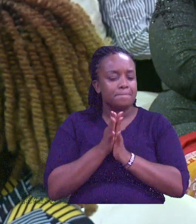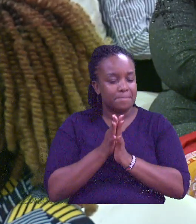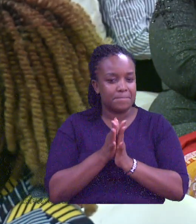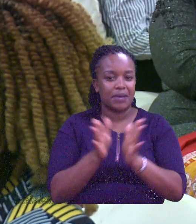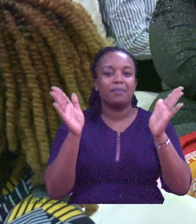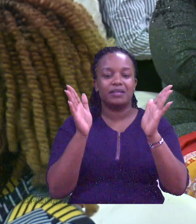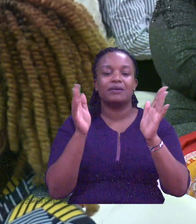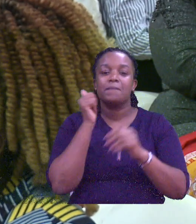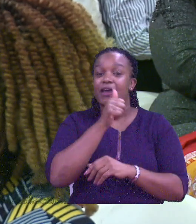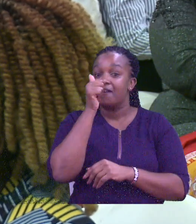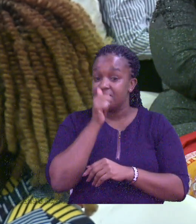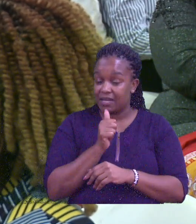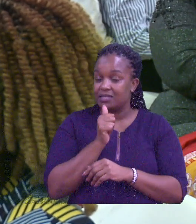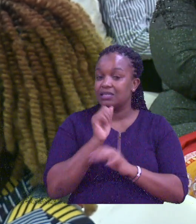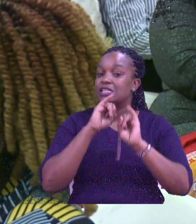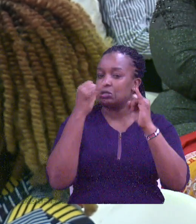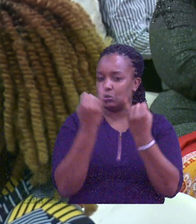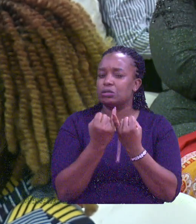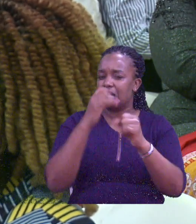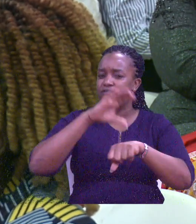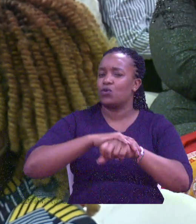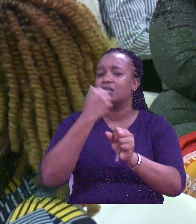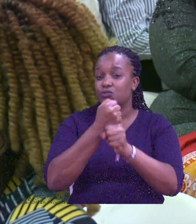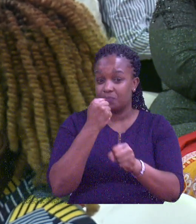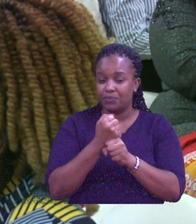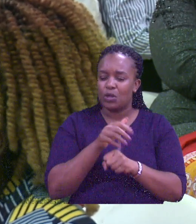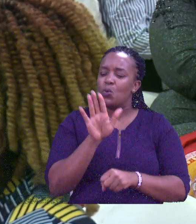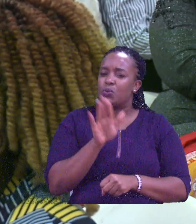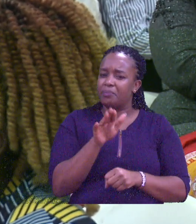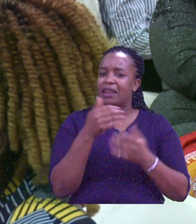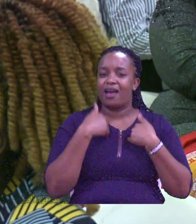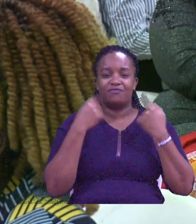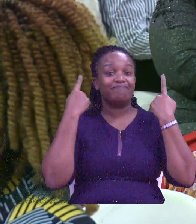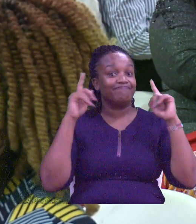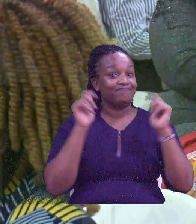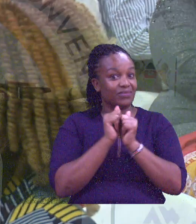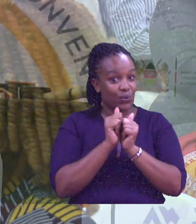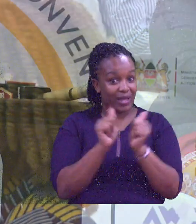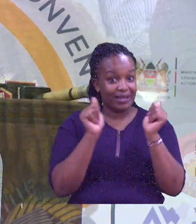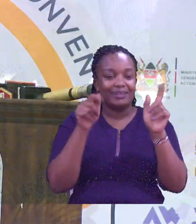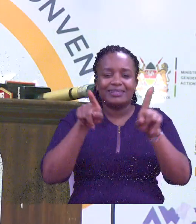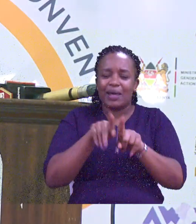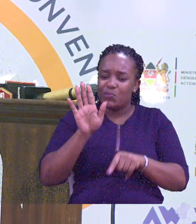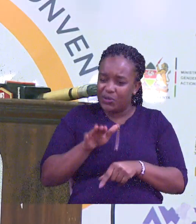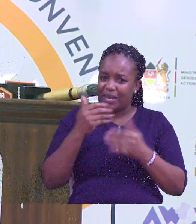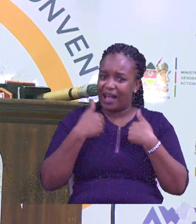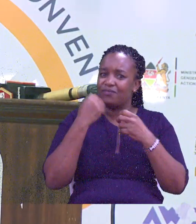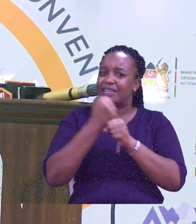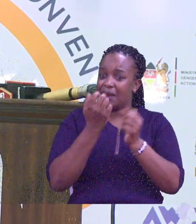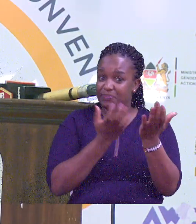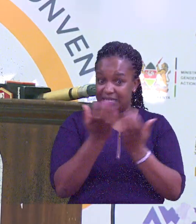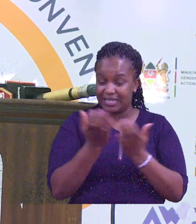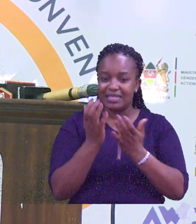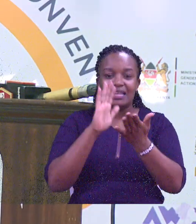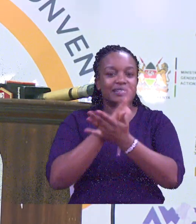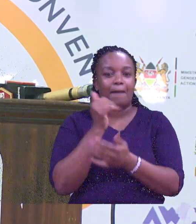private institutions, and communities. Women have excelled, and women have done business. Some of us, Secretary and